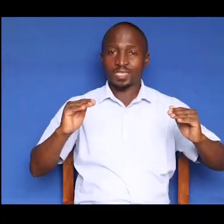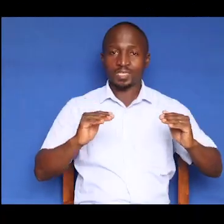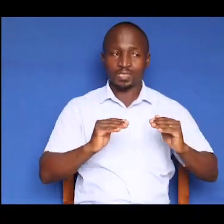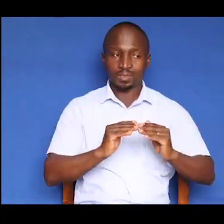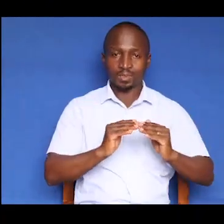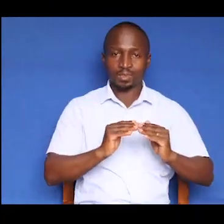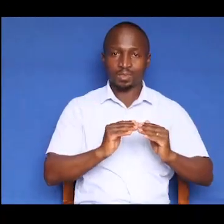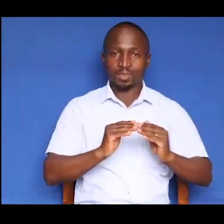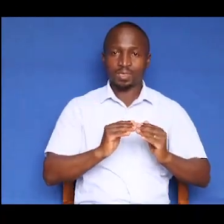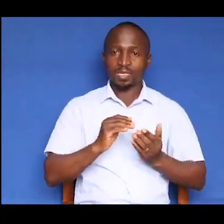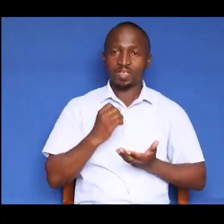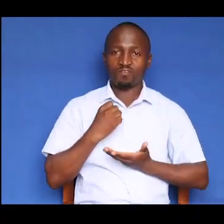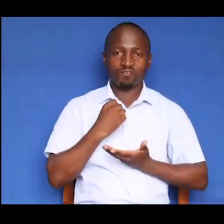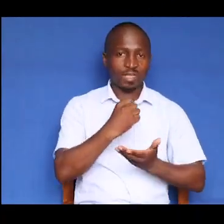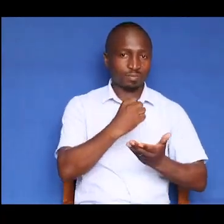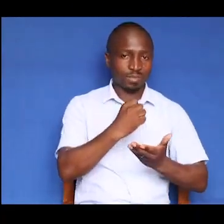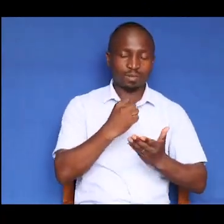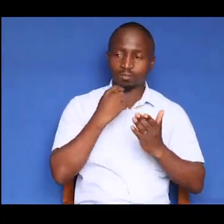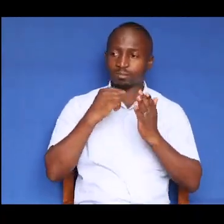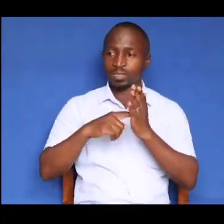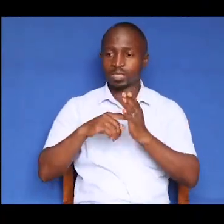investment will be new investment